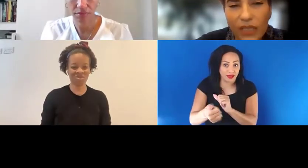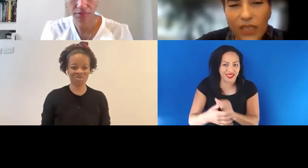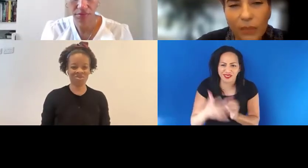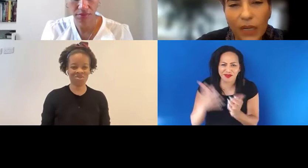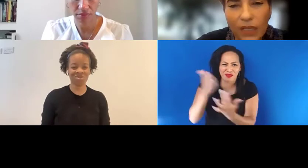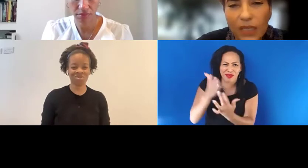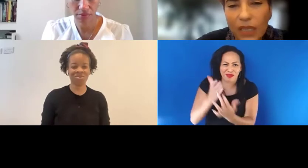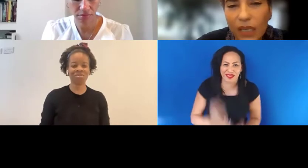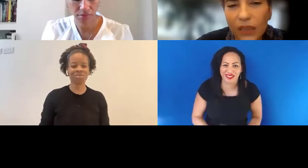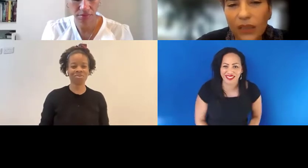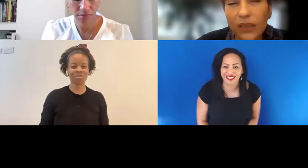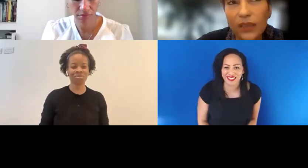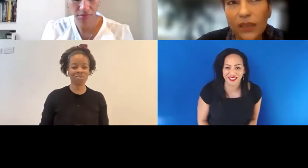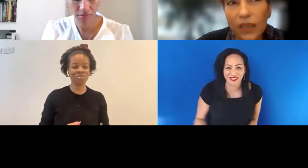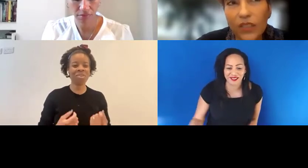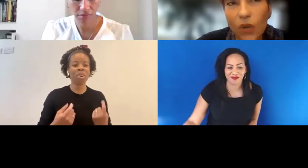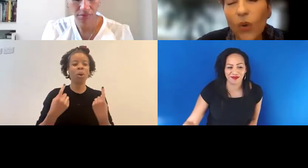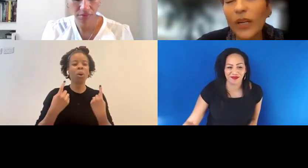on racism